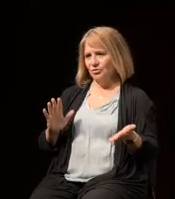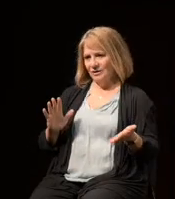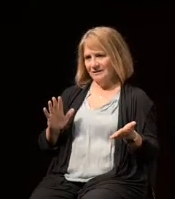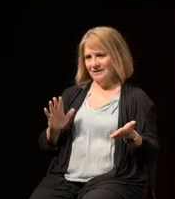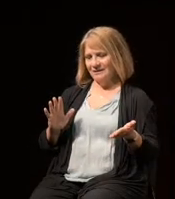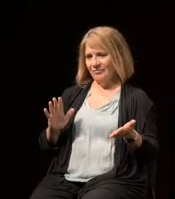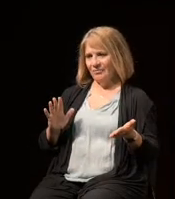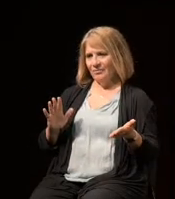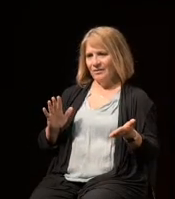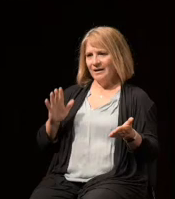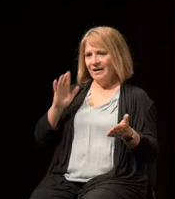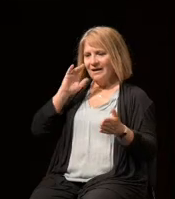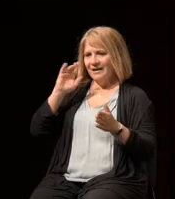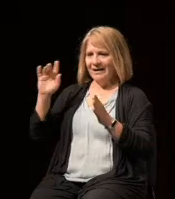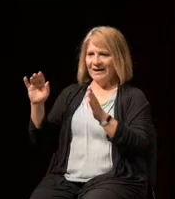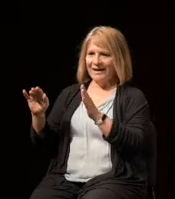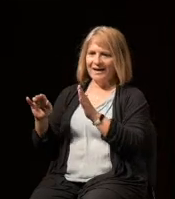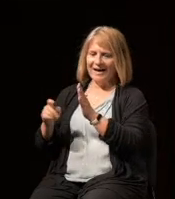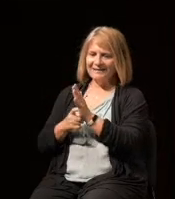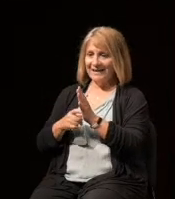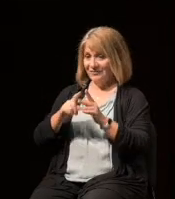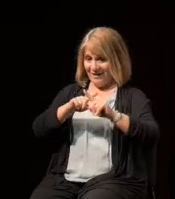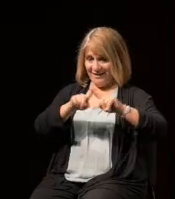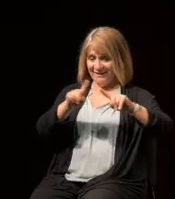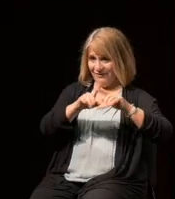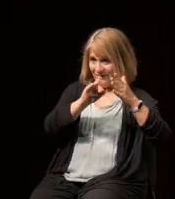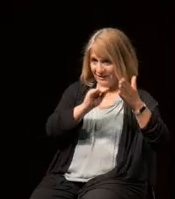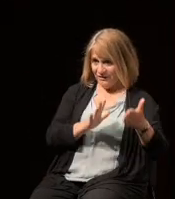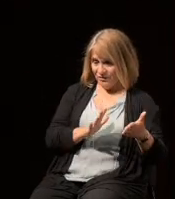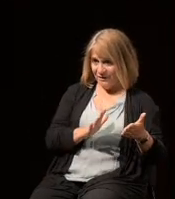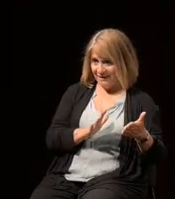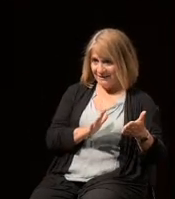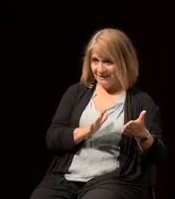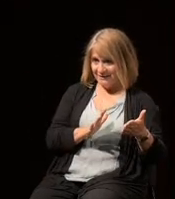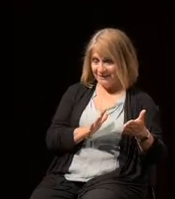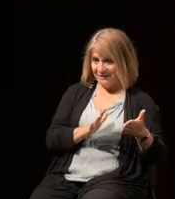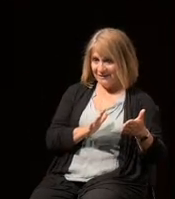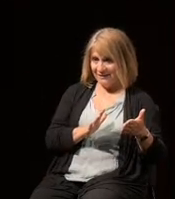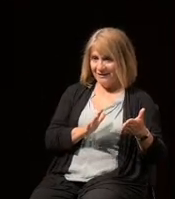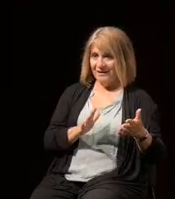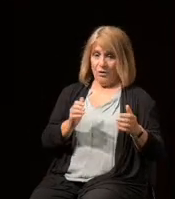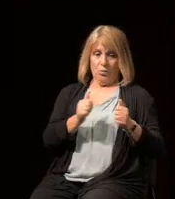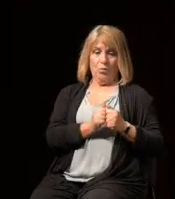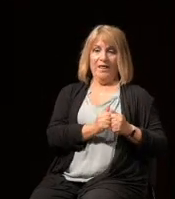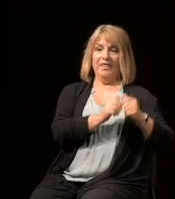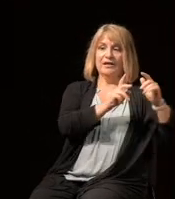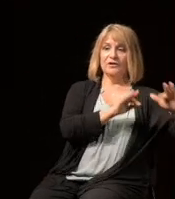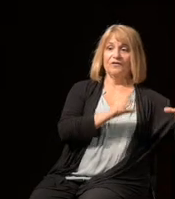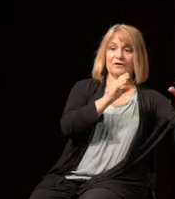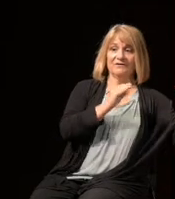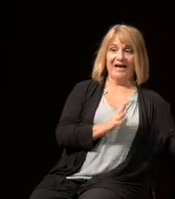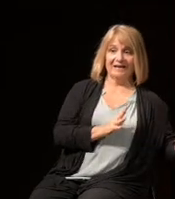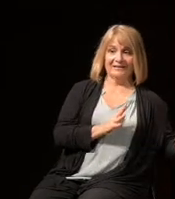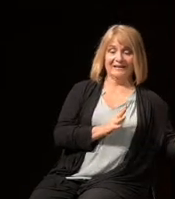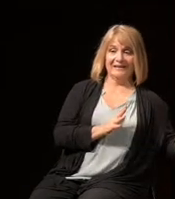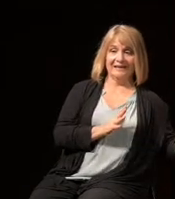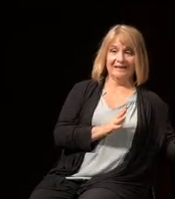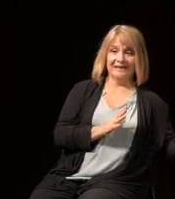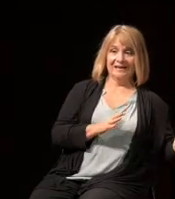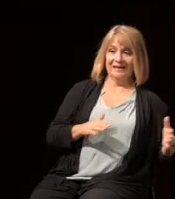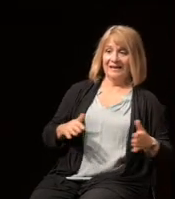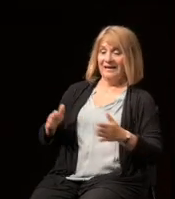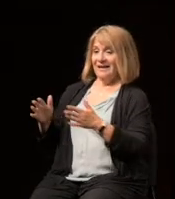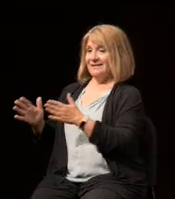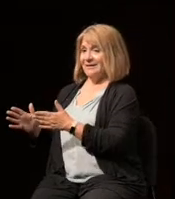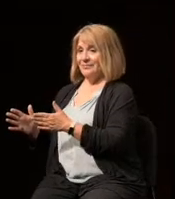identified the difference in the students in terms of them being with a diverse faculty and in terms of them being